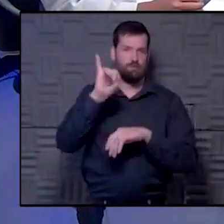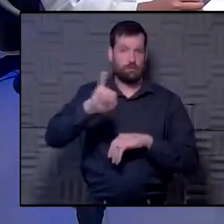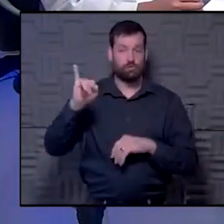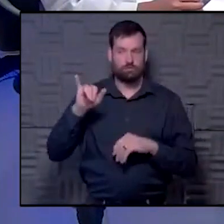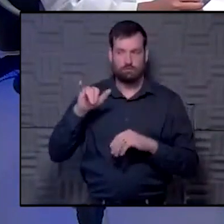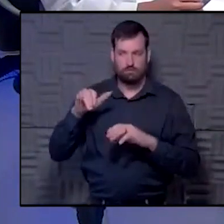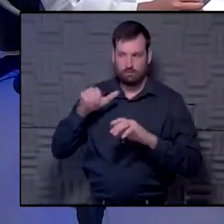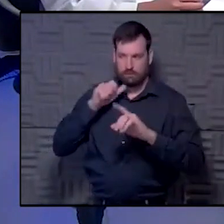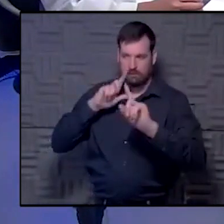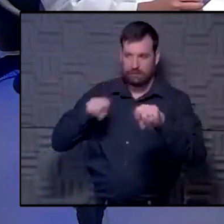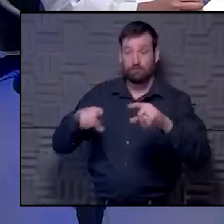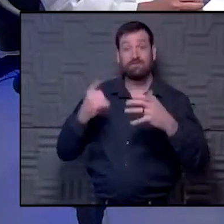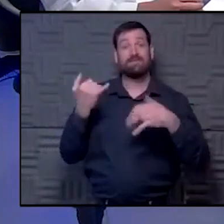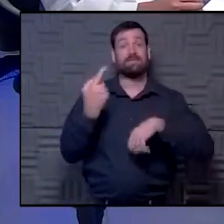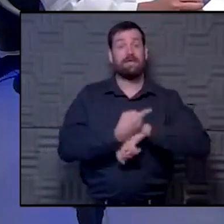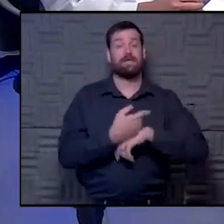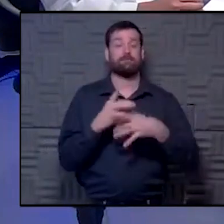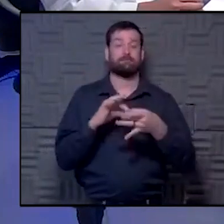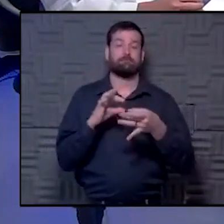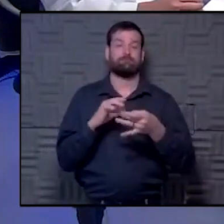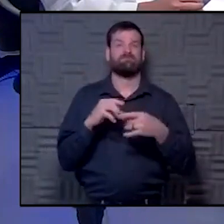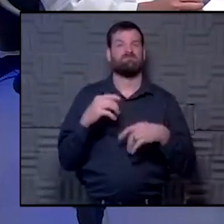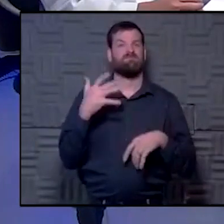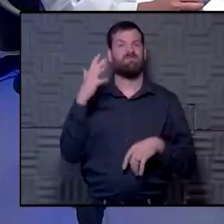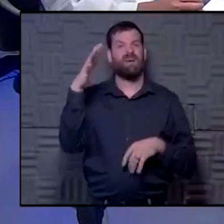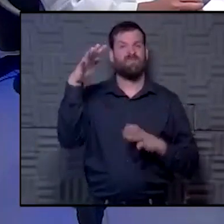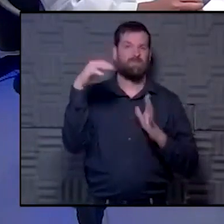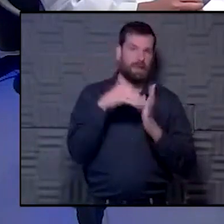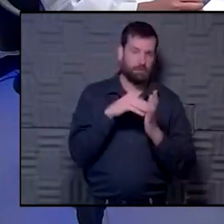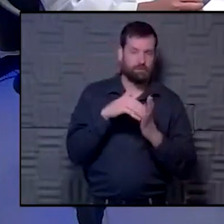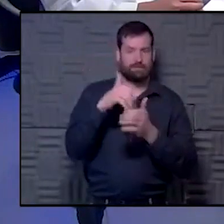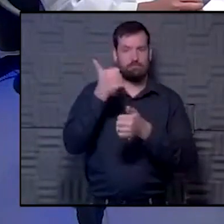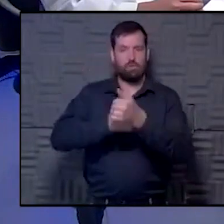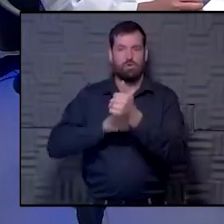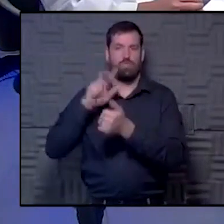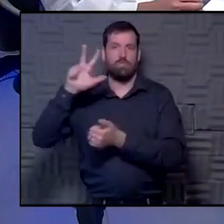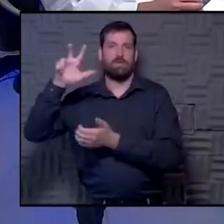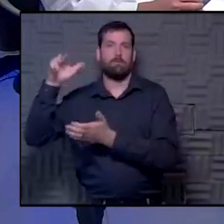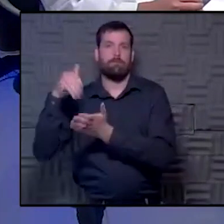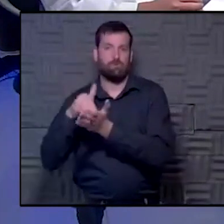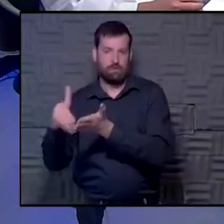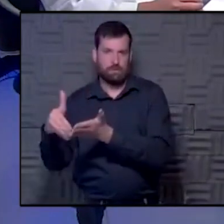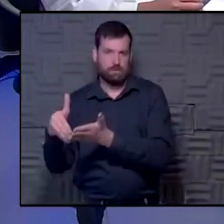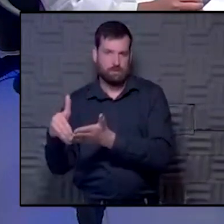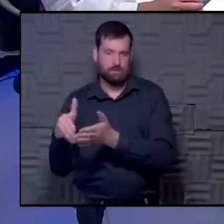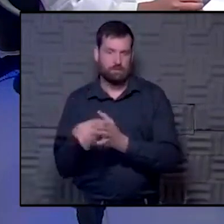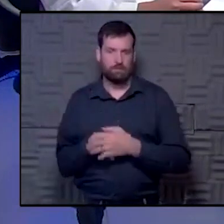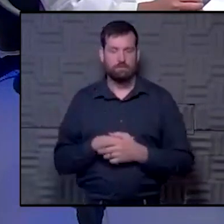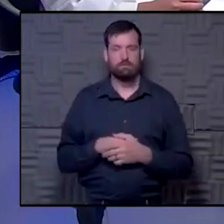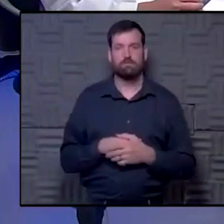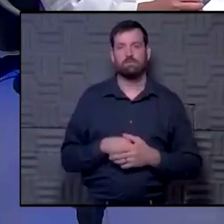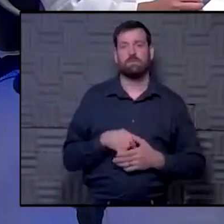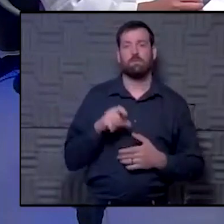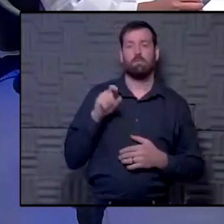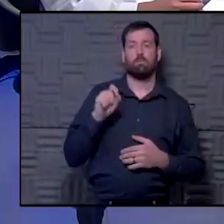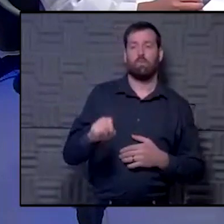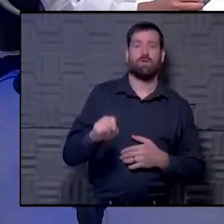his question. So he wrote today, he goes, it's 5,000 per 3 million. And he says that's